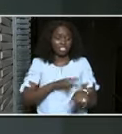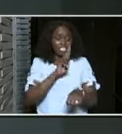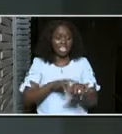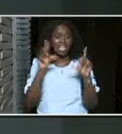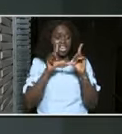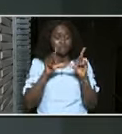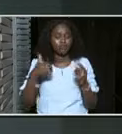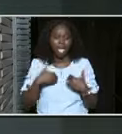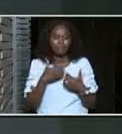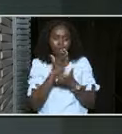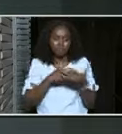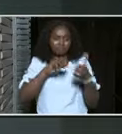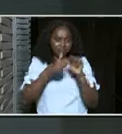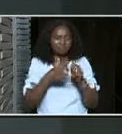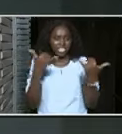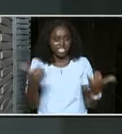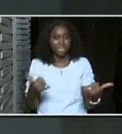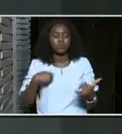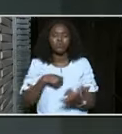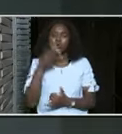told that